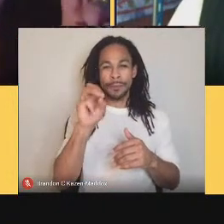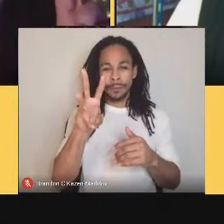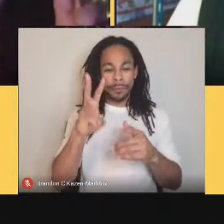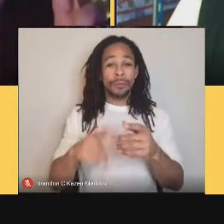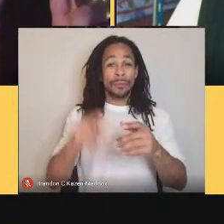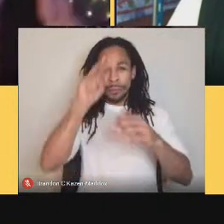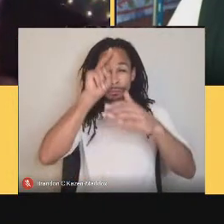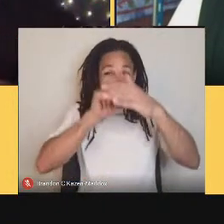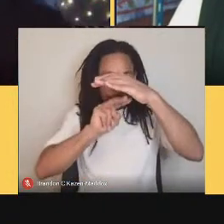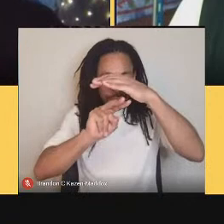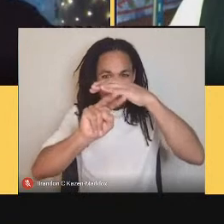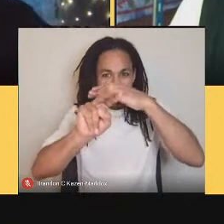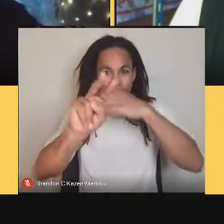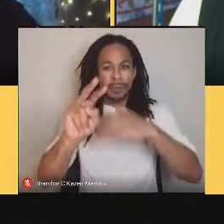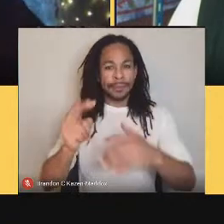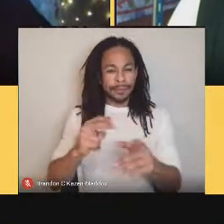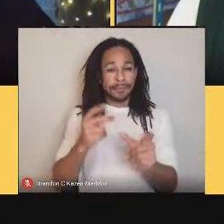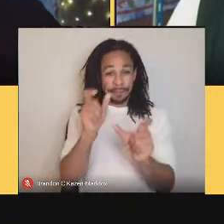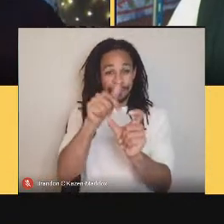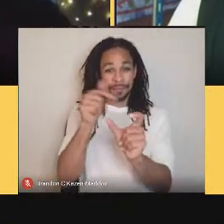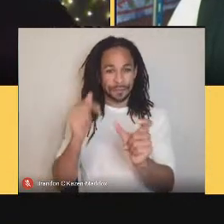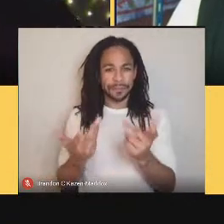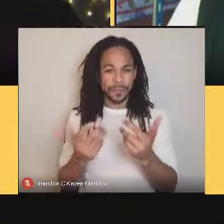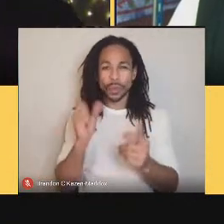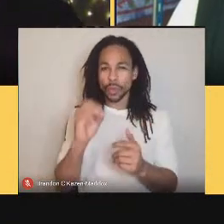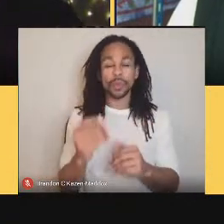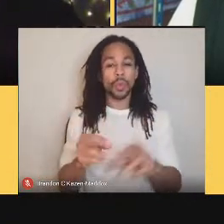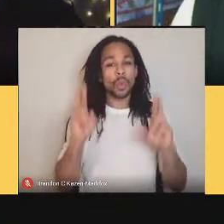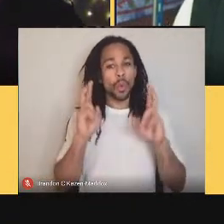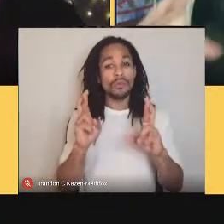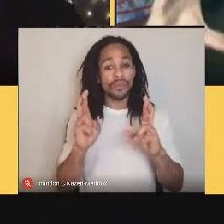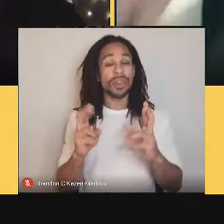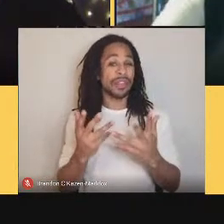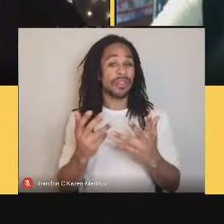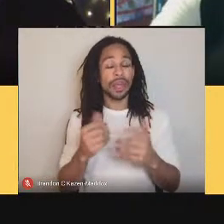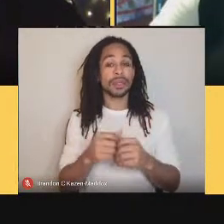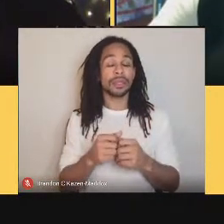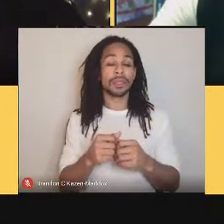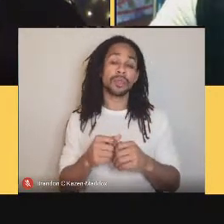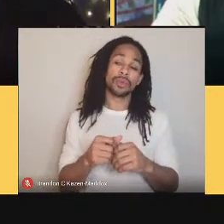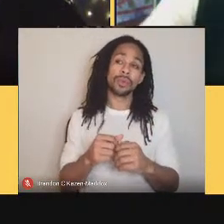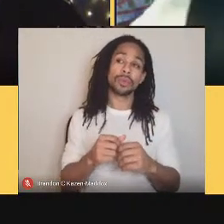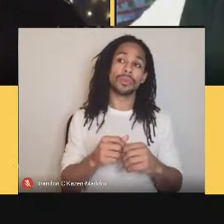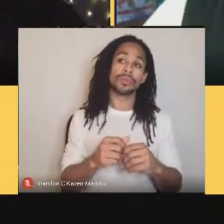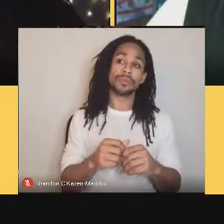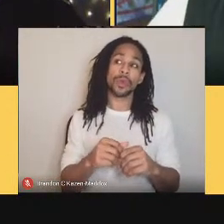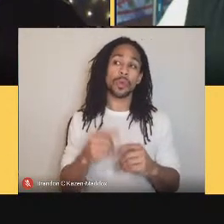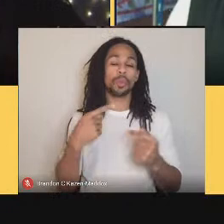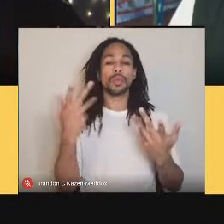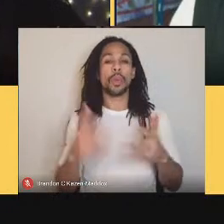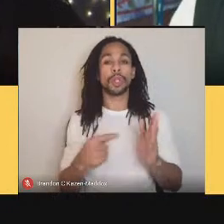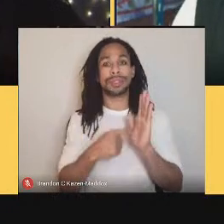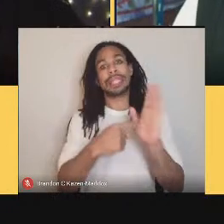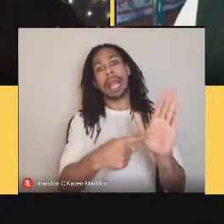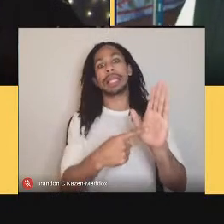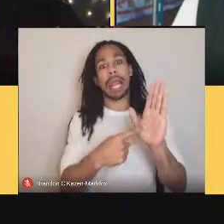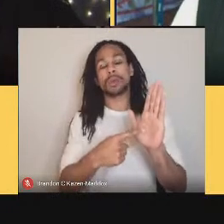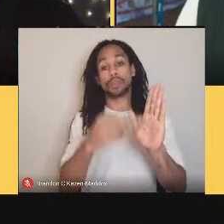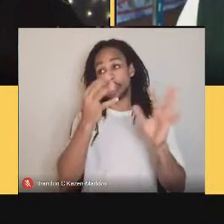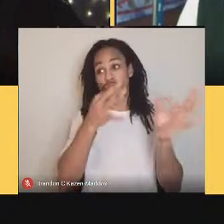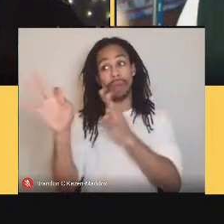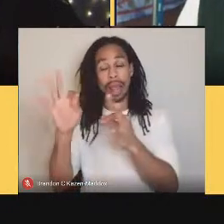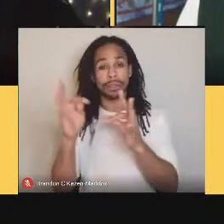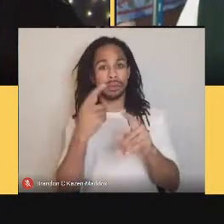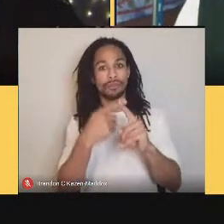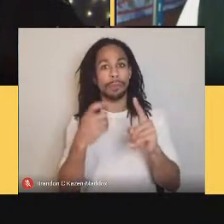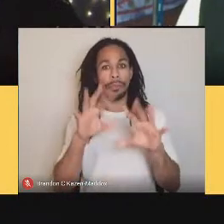scores tend to not necessarily stand out in the way where it's going to distract from everything, but it supports the story in a way the